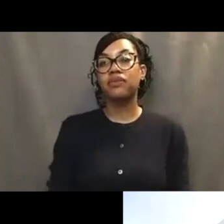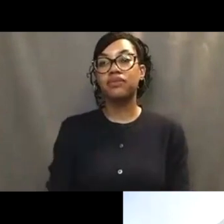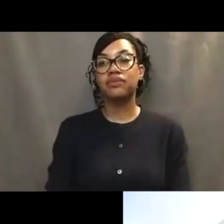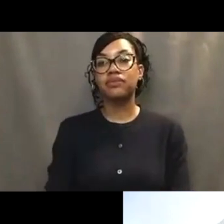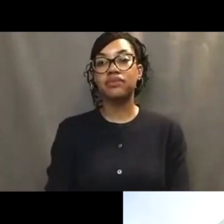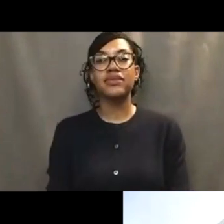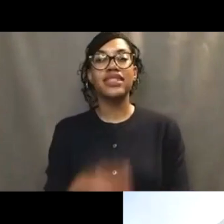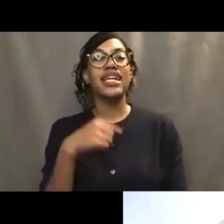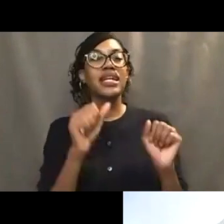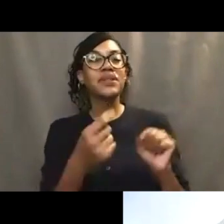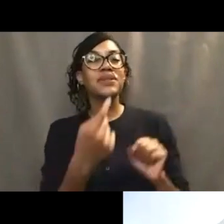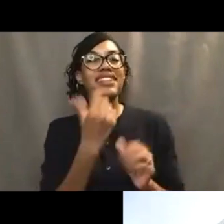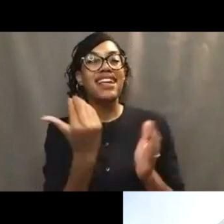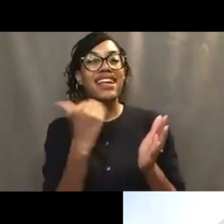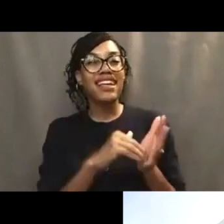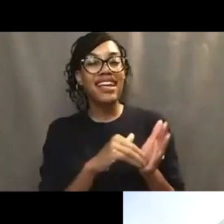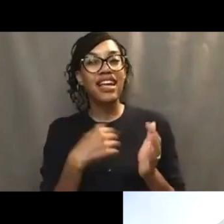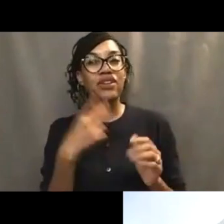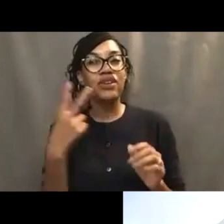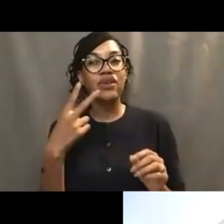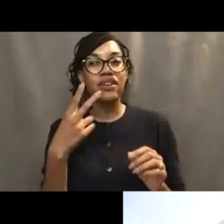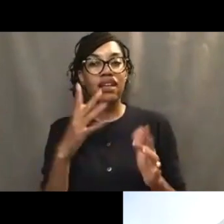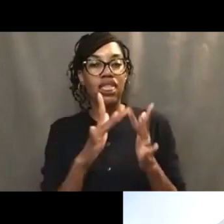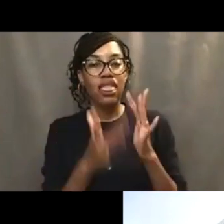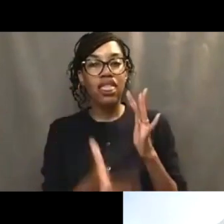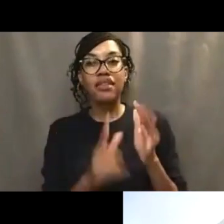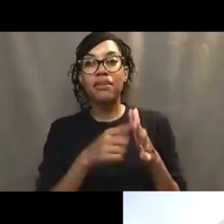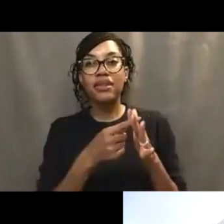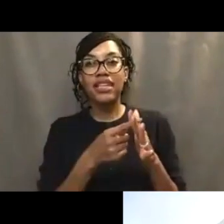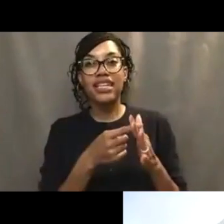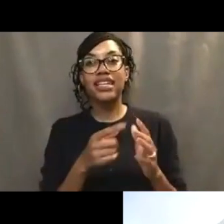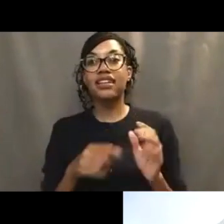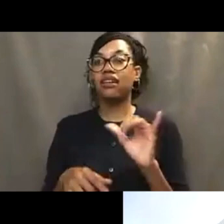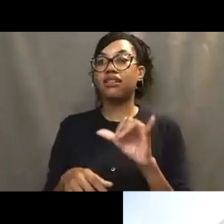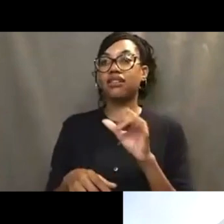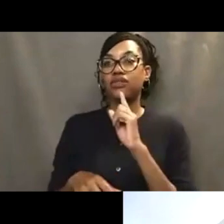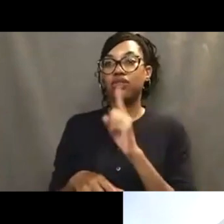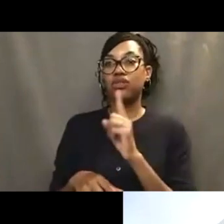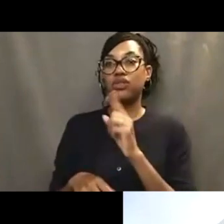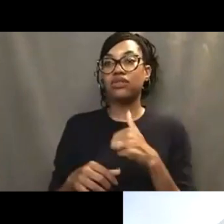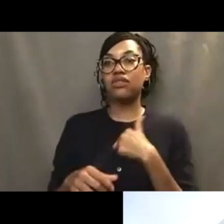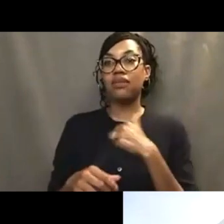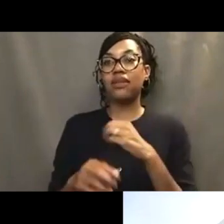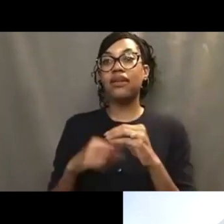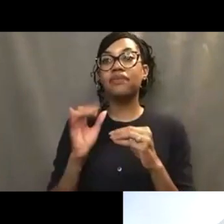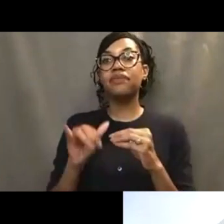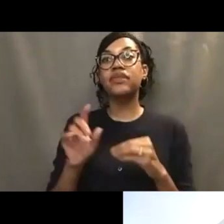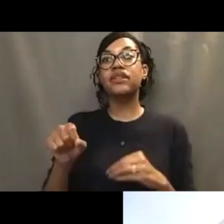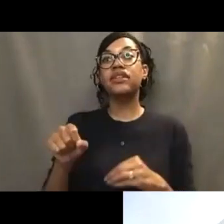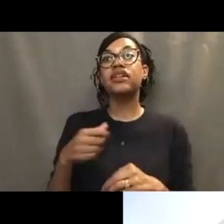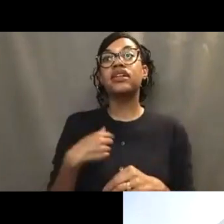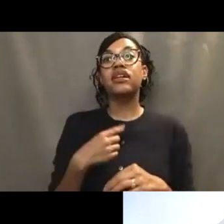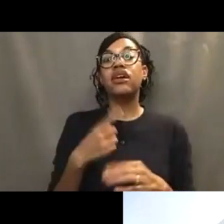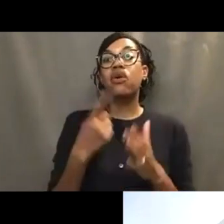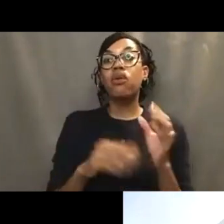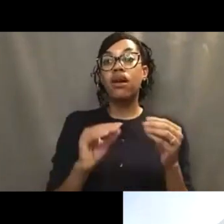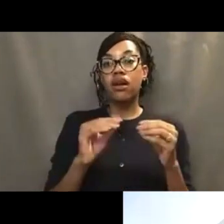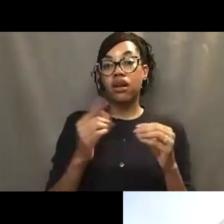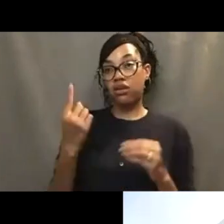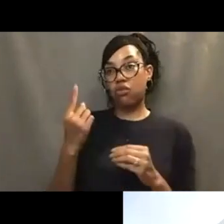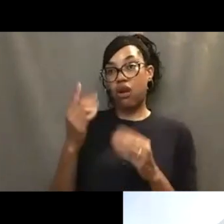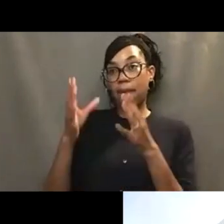Can you repeat the question? You cut out at the beginning, sorry. Sorry about that. One member of the panel just mentioned